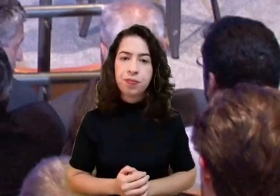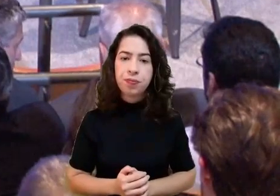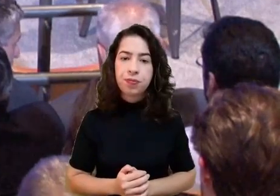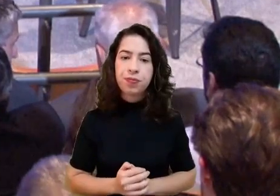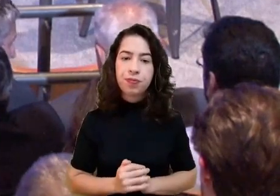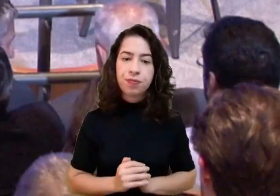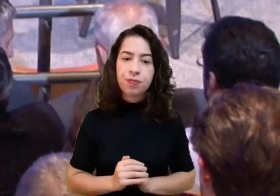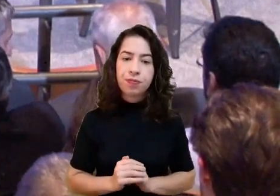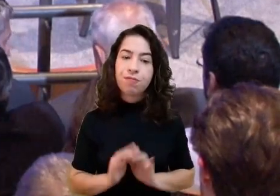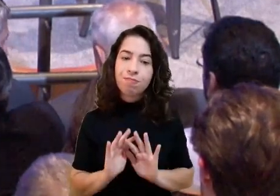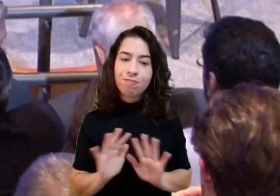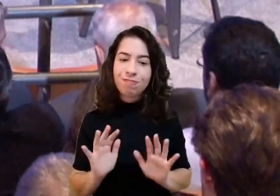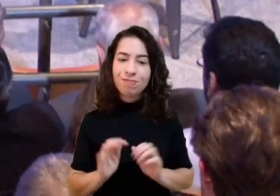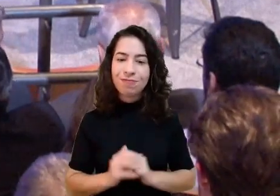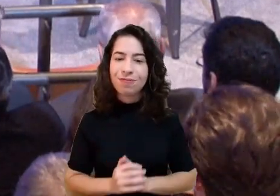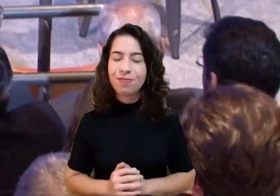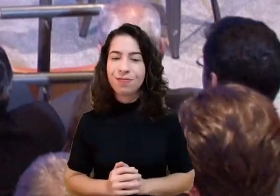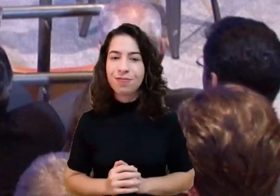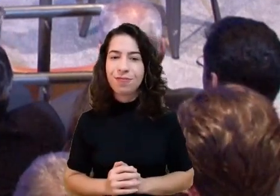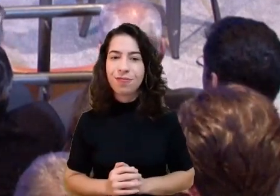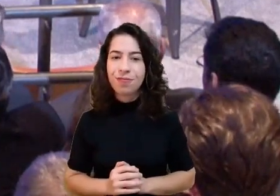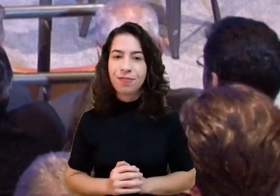cents. This is my two cents.